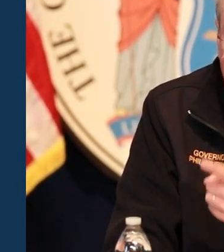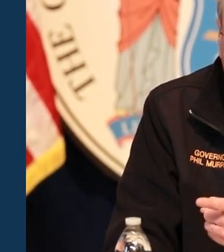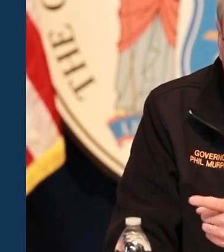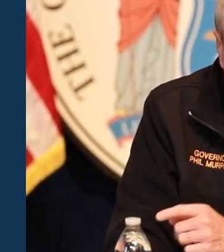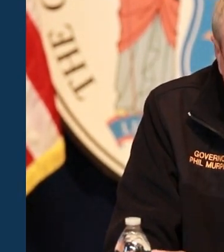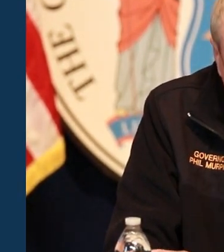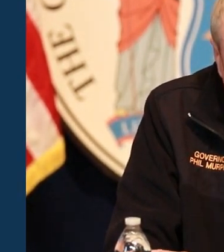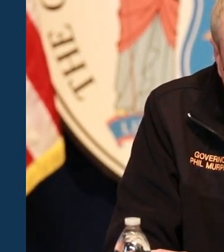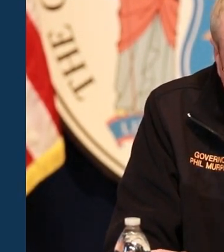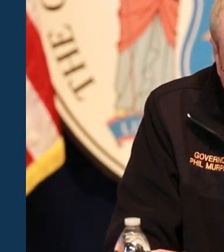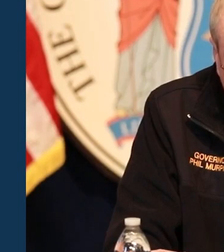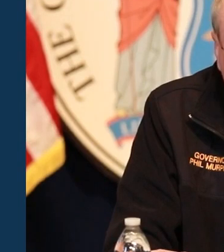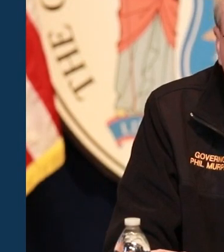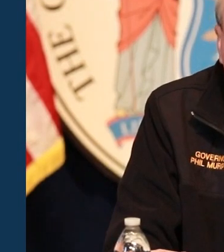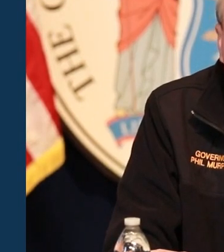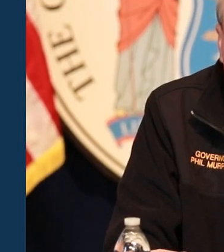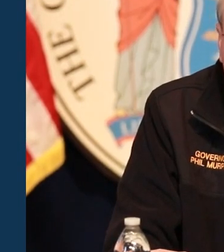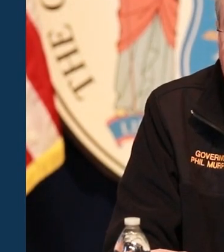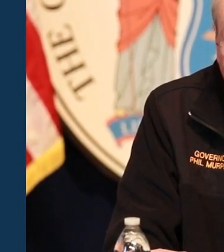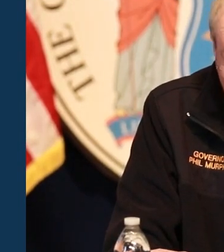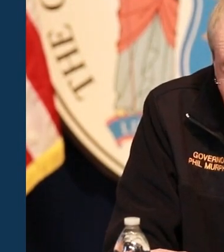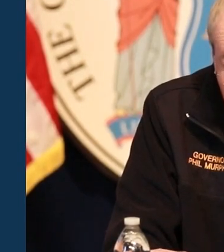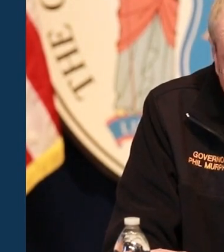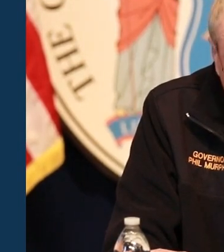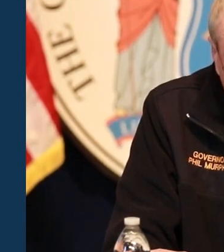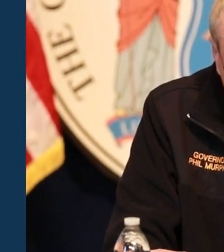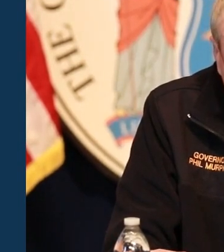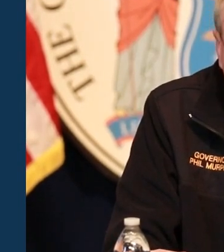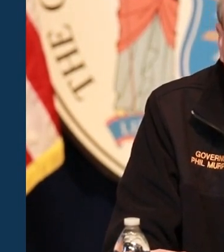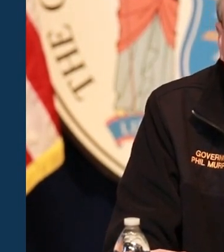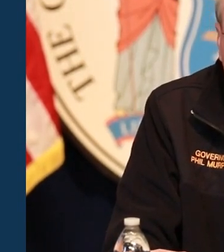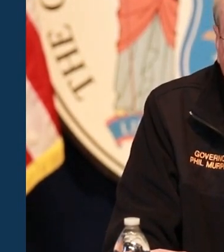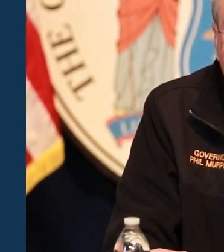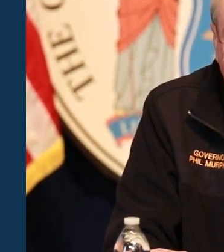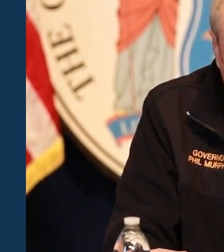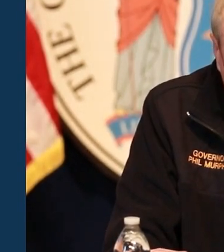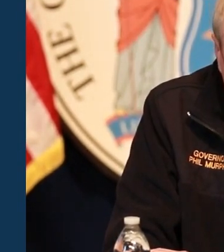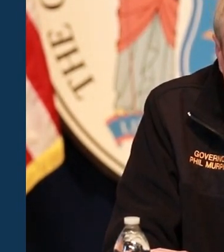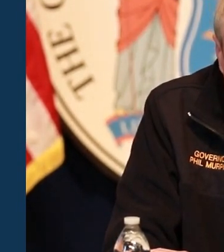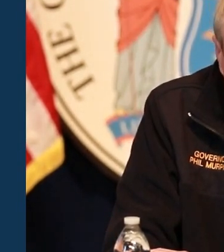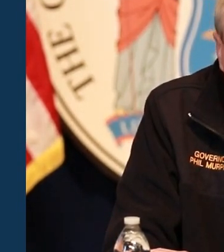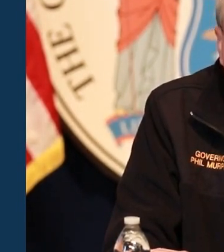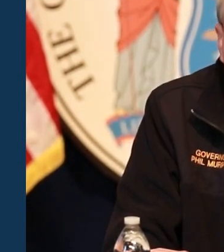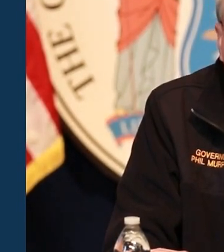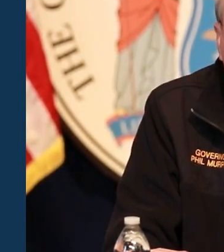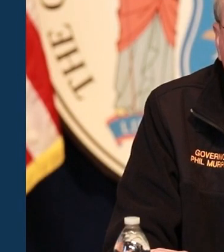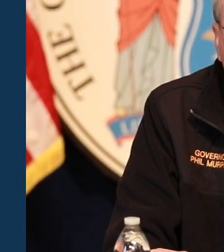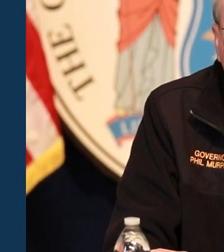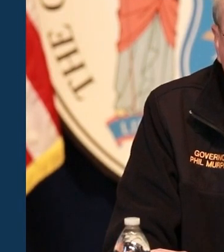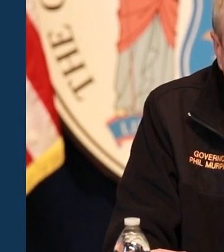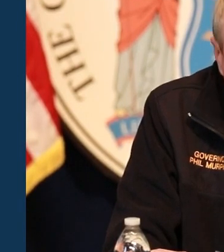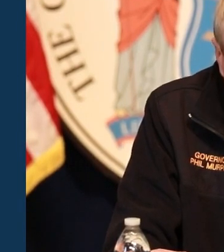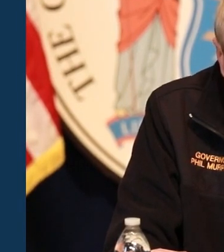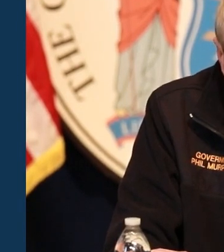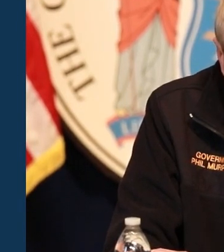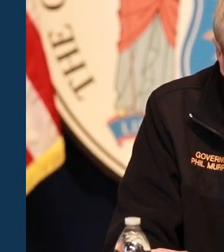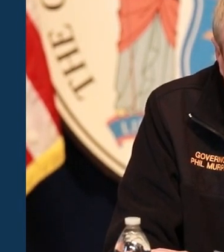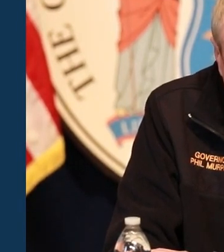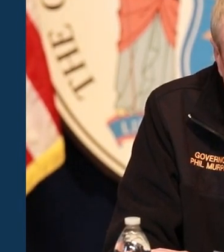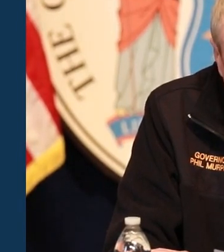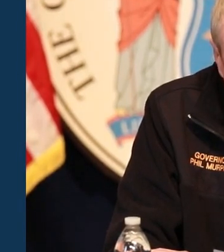to temporarily leave prison will protect both their health and the health and safety of the men and women working in our